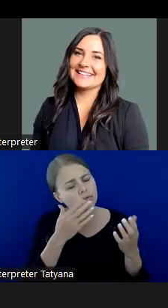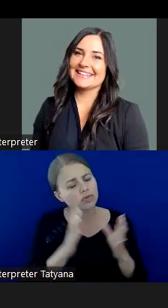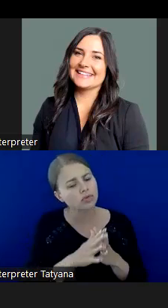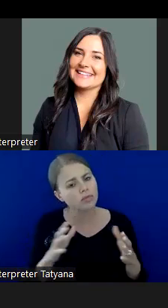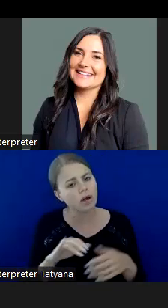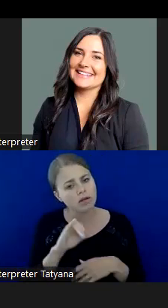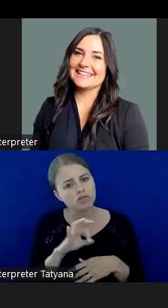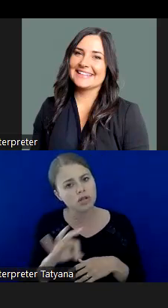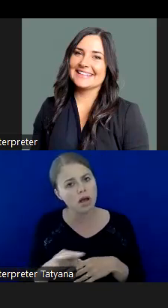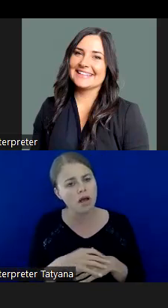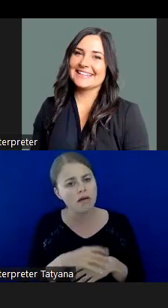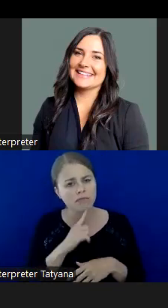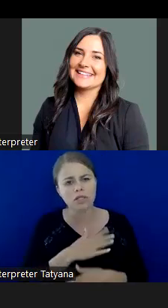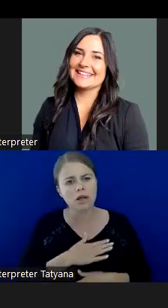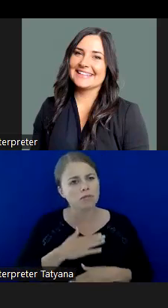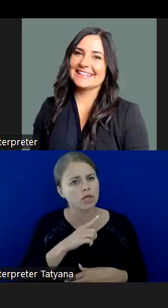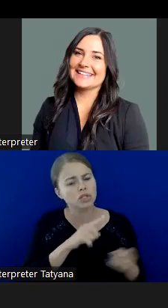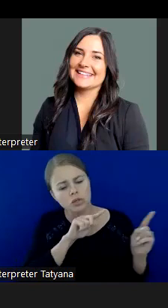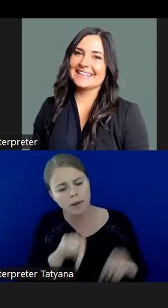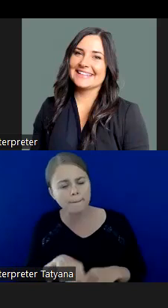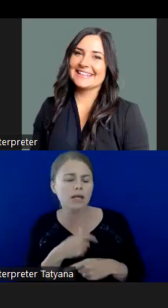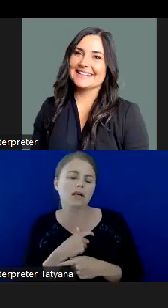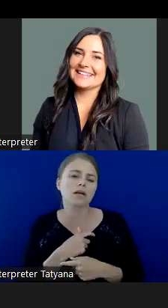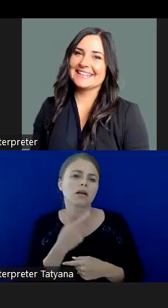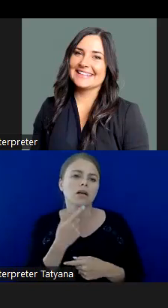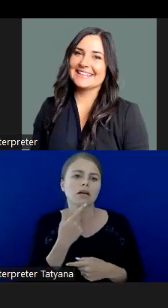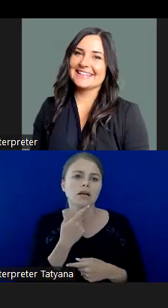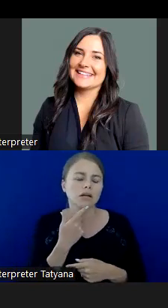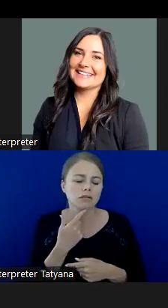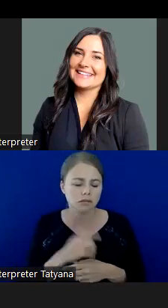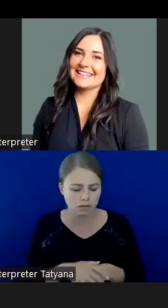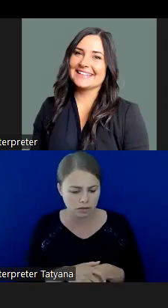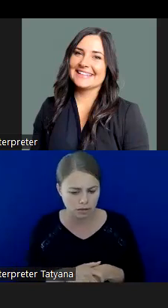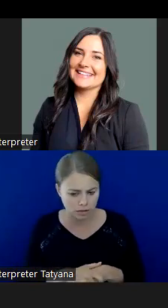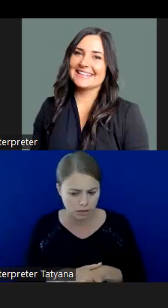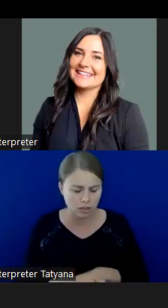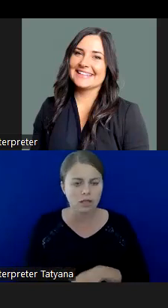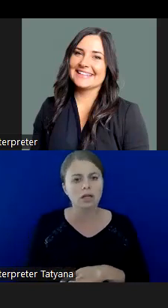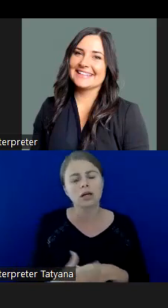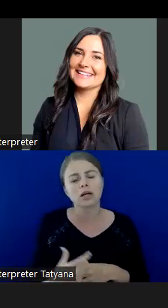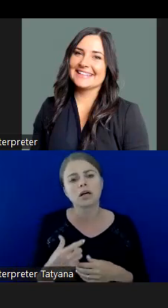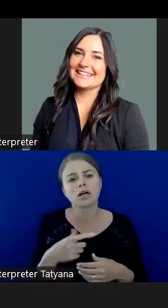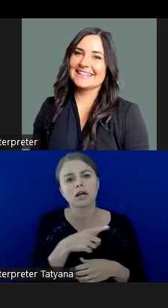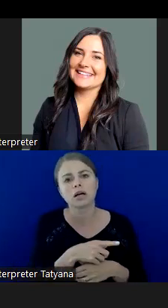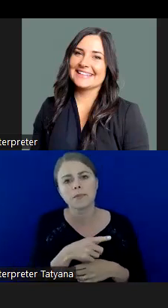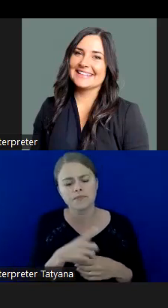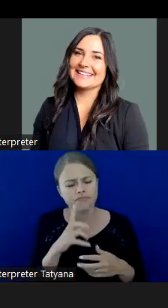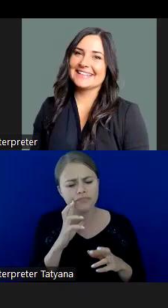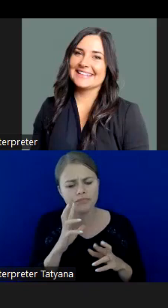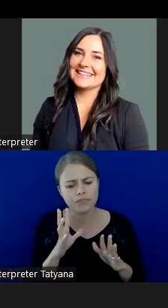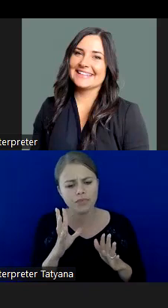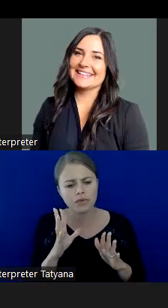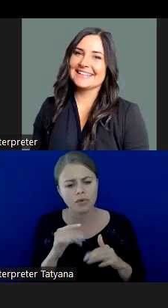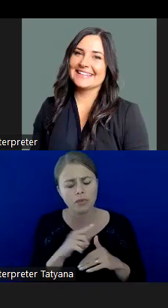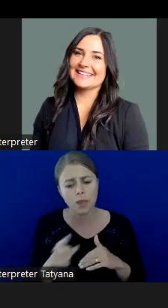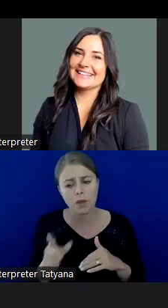Jeff. We Thank really you. appreciate you coming and kind of said doing a reintroduction of the ATPC. And hopefully those that are